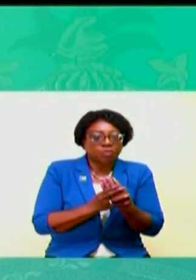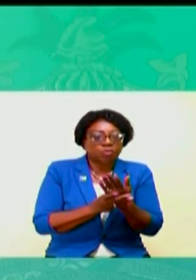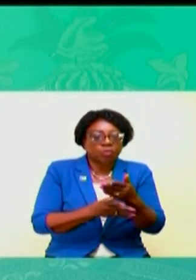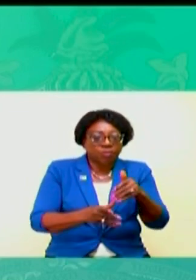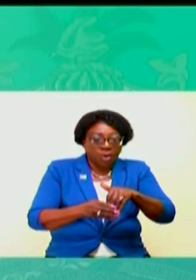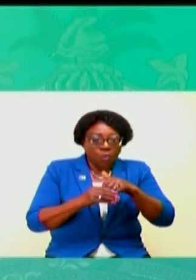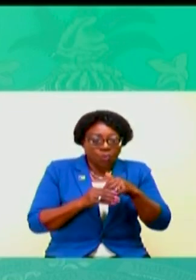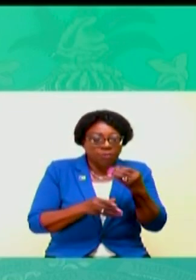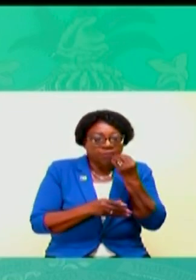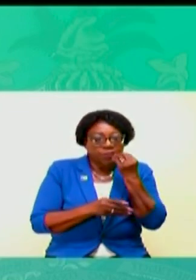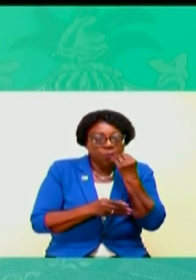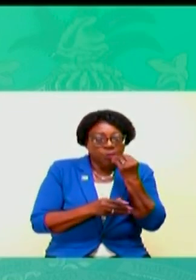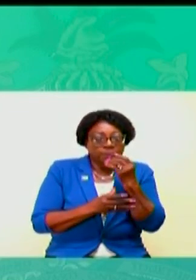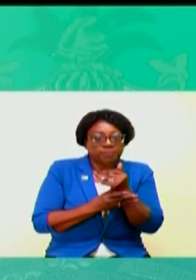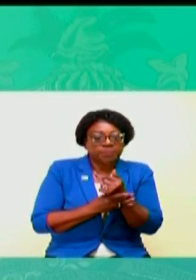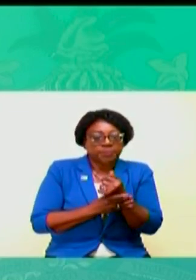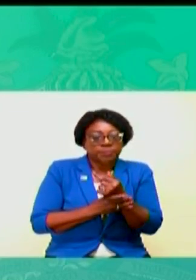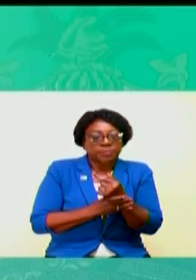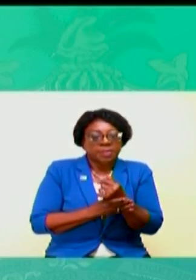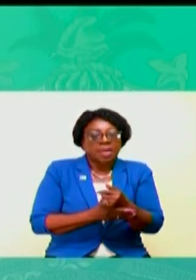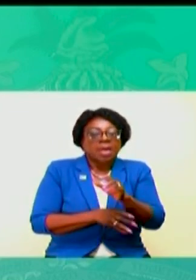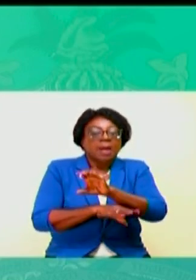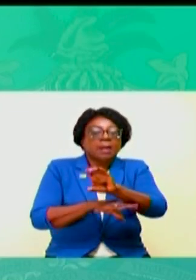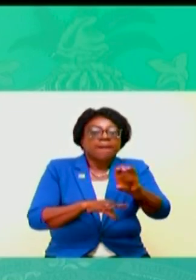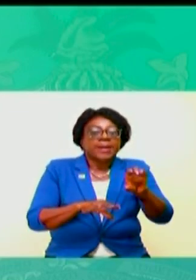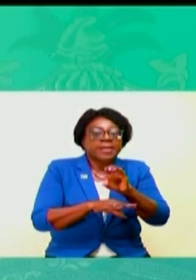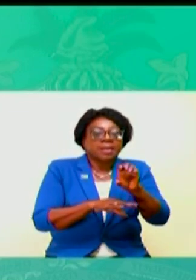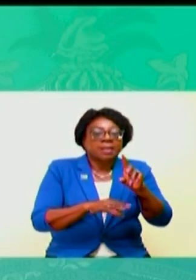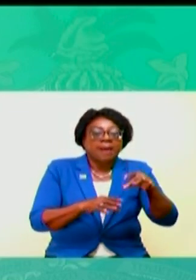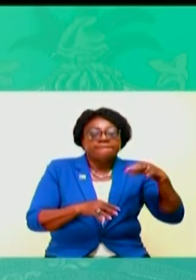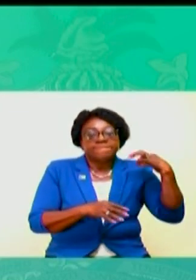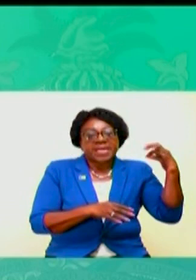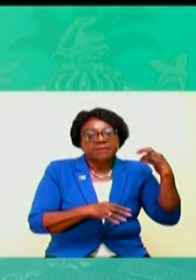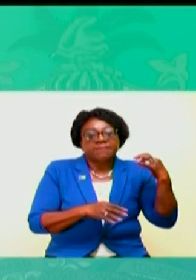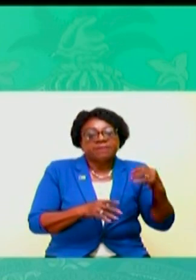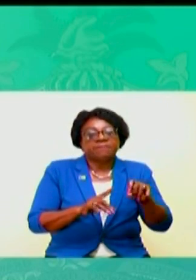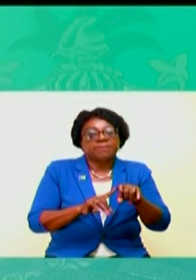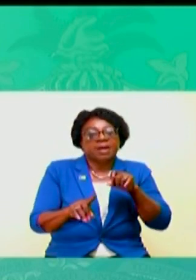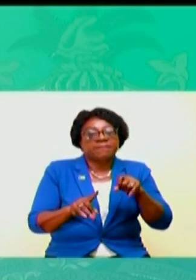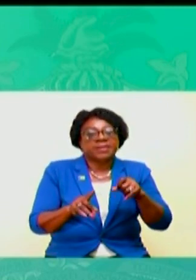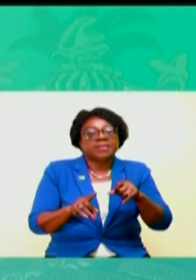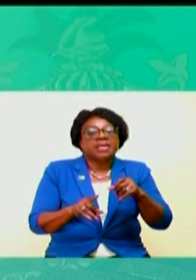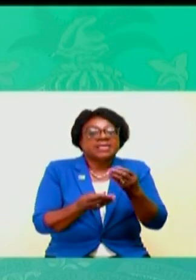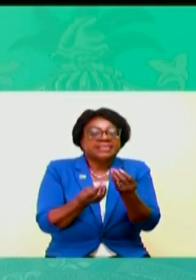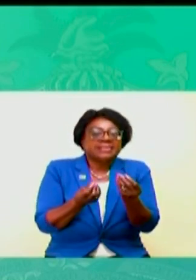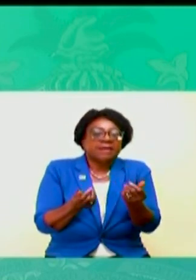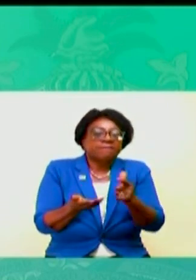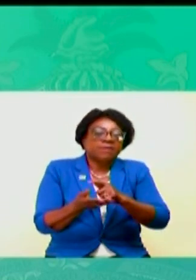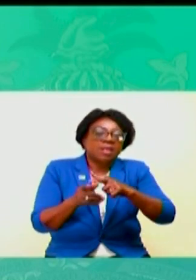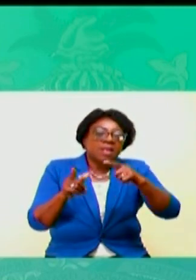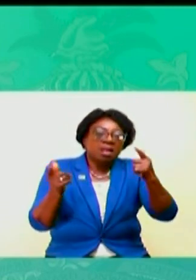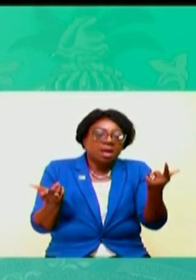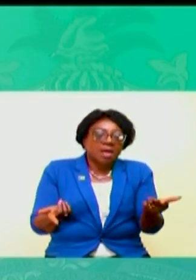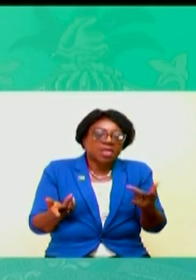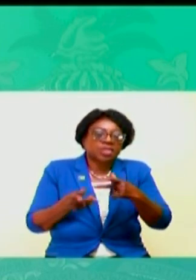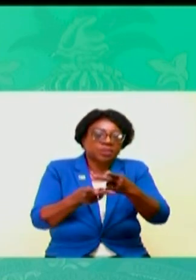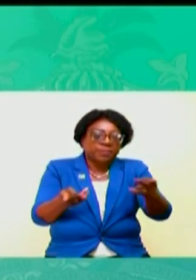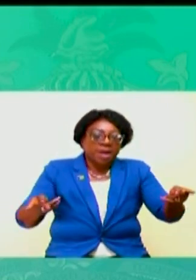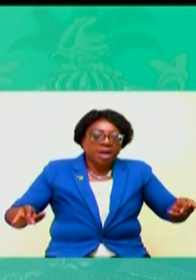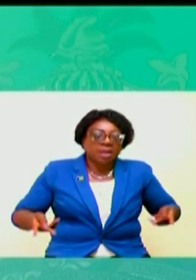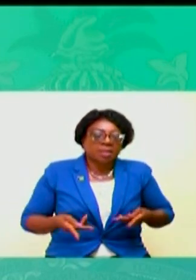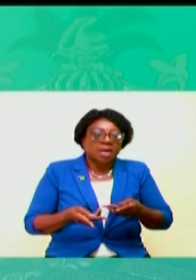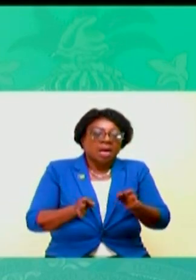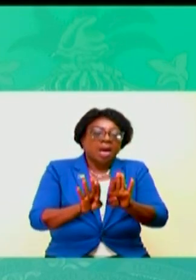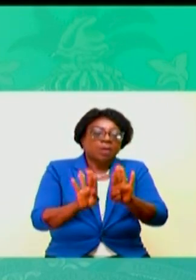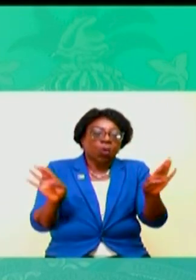Deputy Speaker, Carmichael benefits from having several large parks and open spaces. While the land has